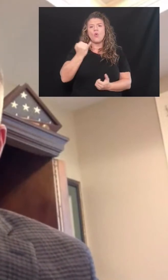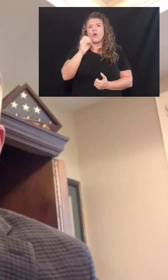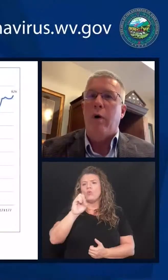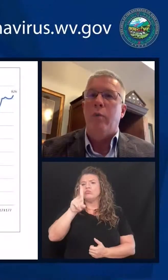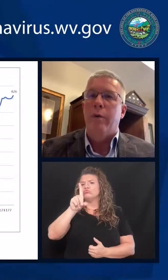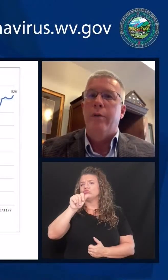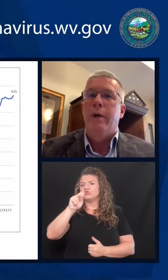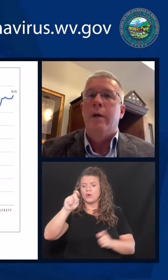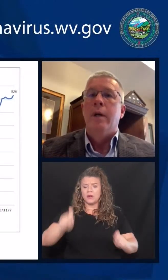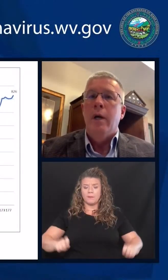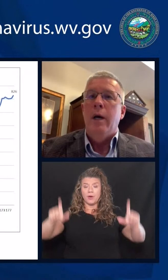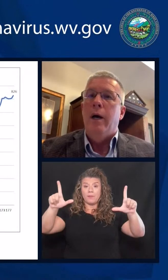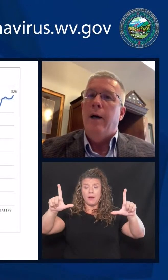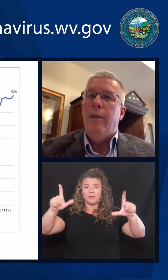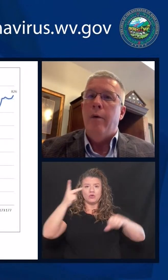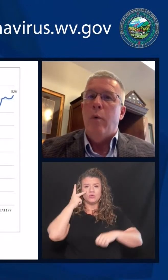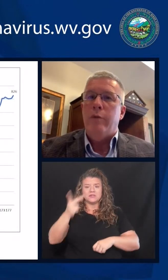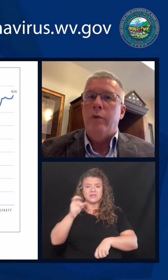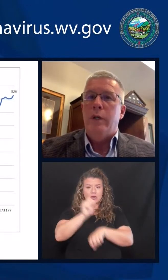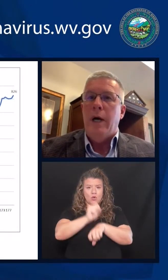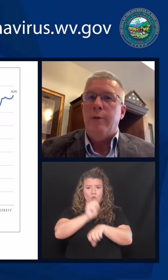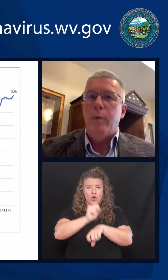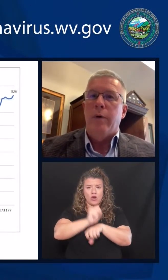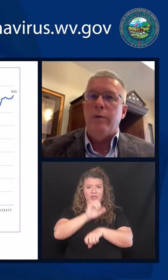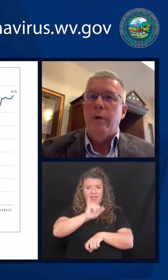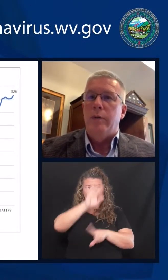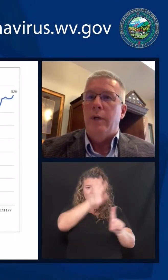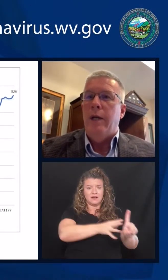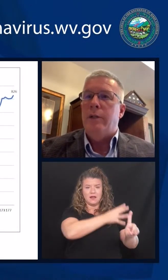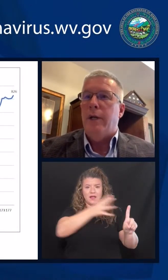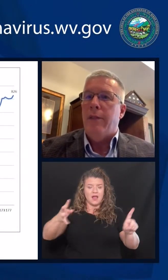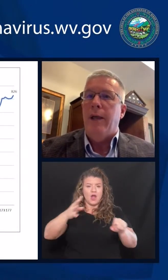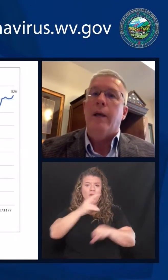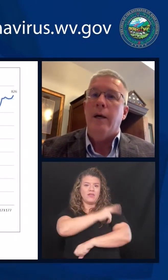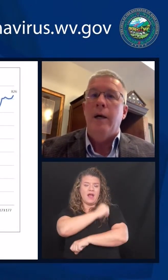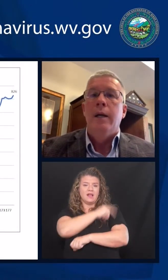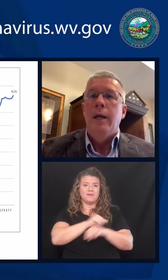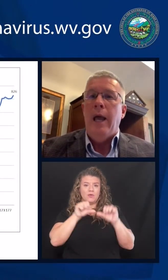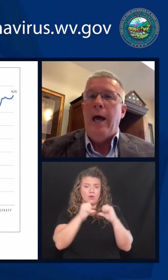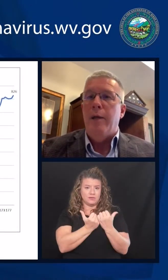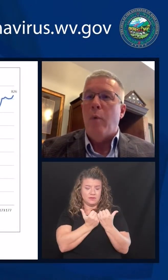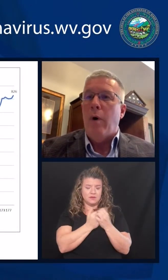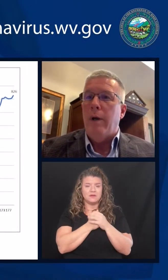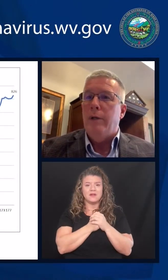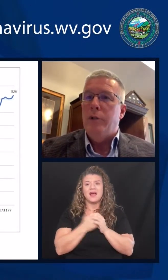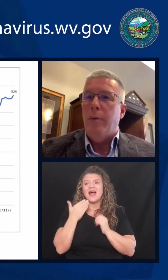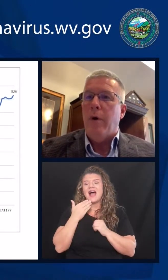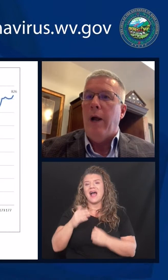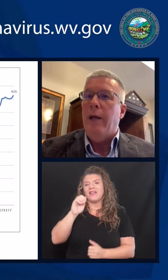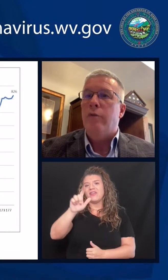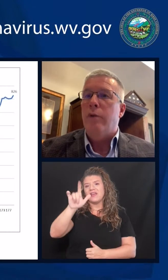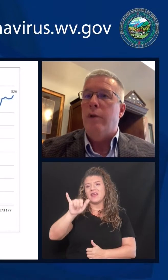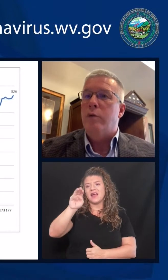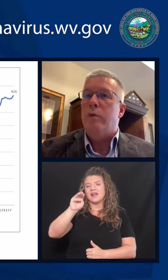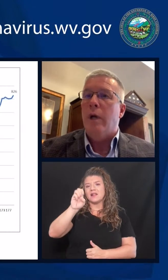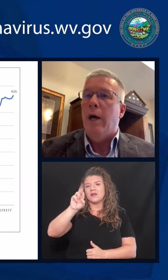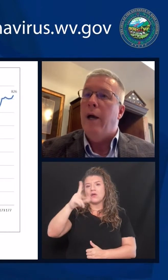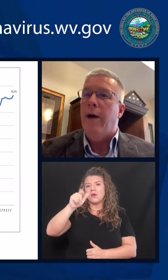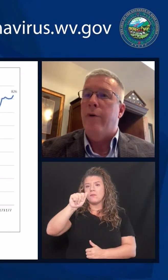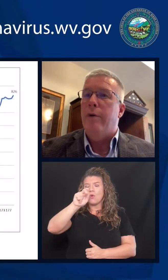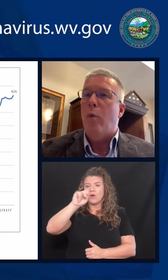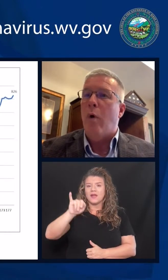chart that we worked with the West Virginia Hospital Association. I thank Hallie Morgan and Jim Krantz for